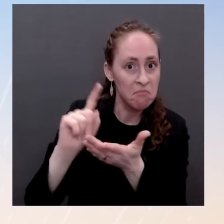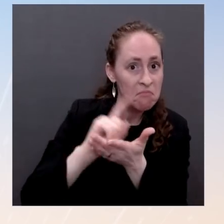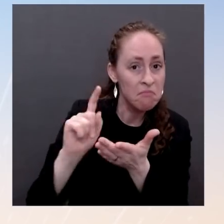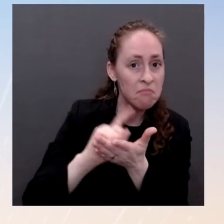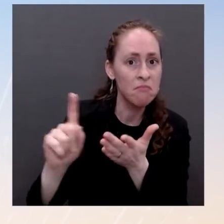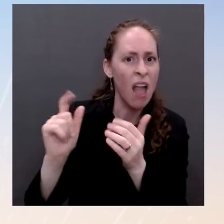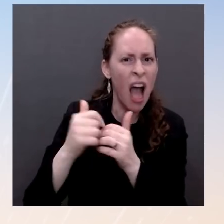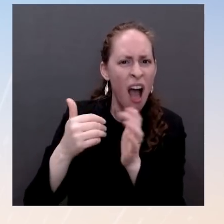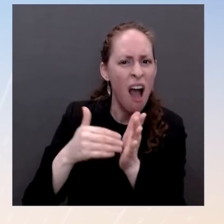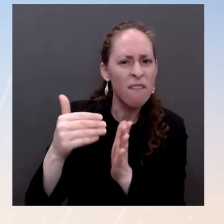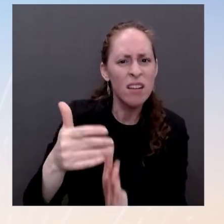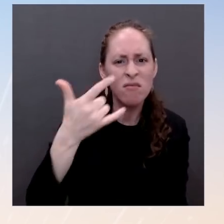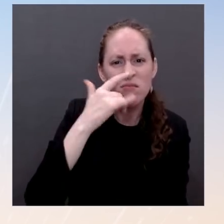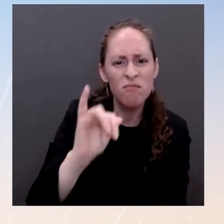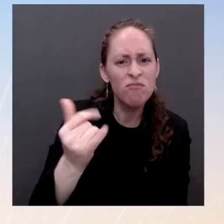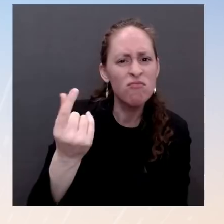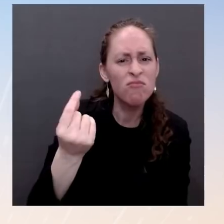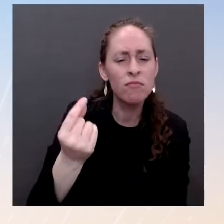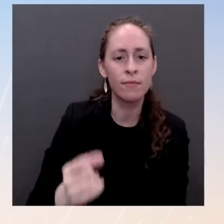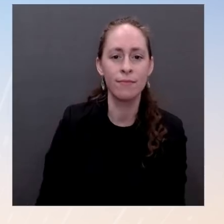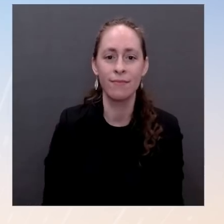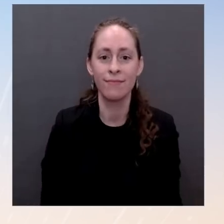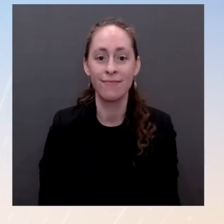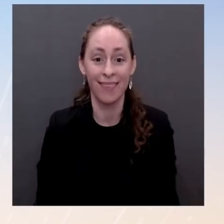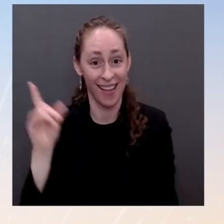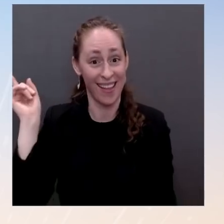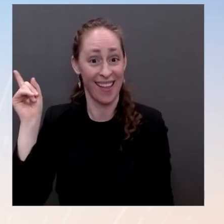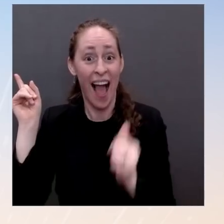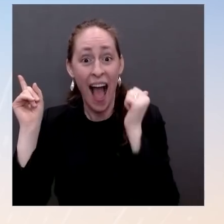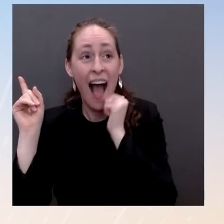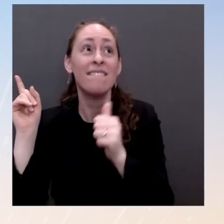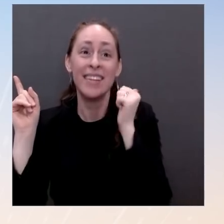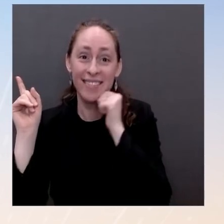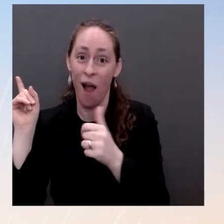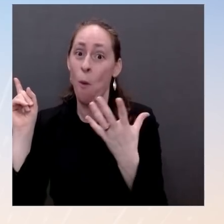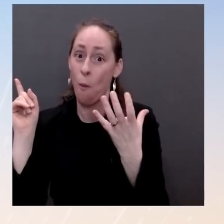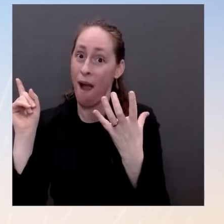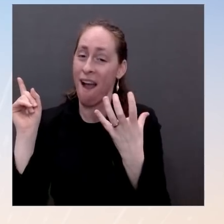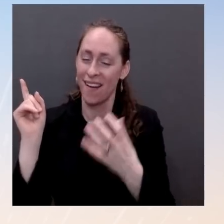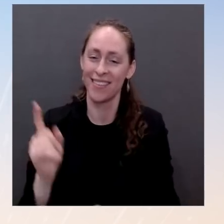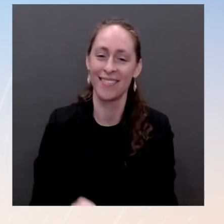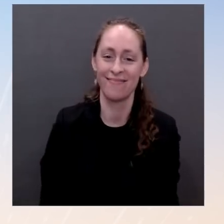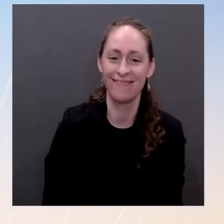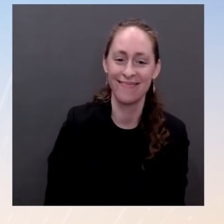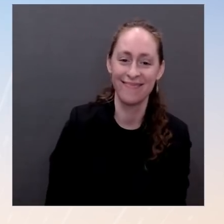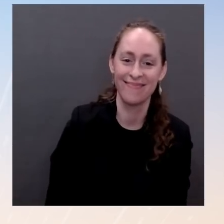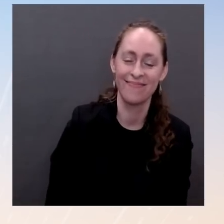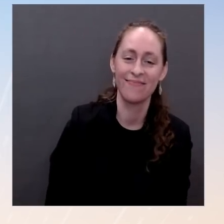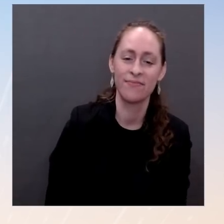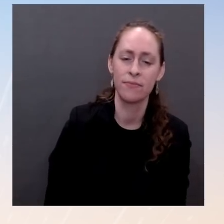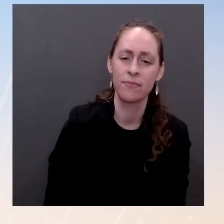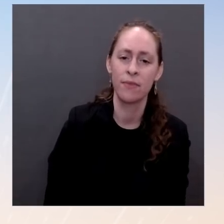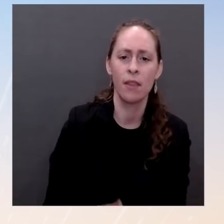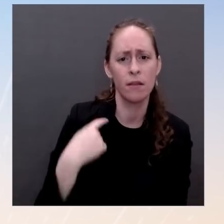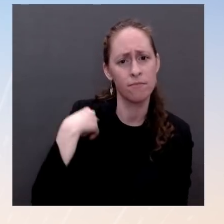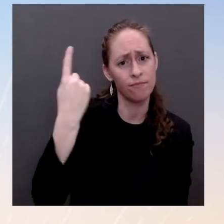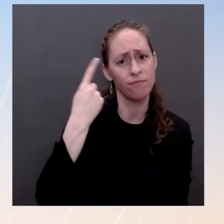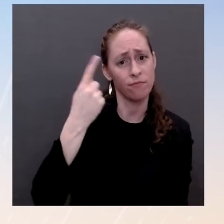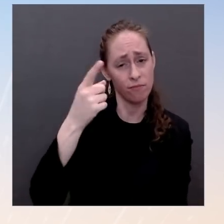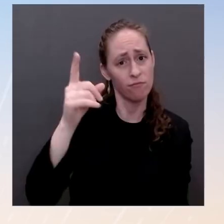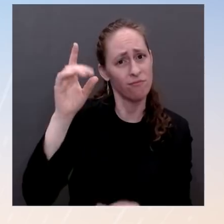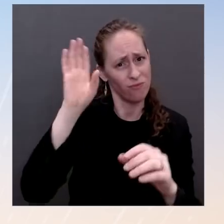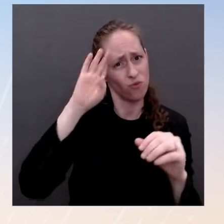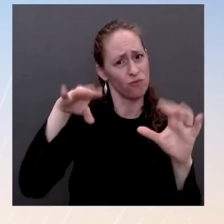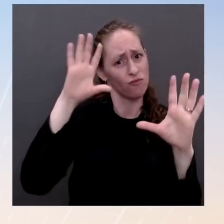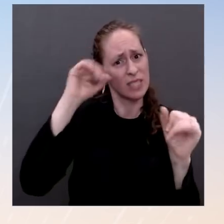But when he says that, what is your anticipation? Is he looking to travel 2-3 days a week? And when would you expect that to ramp up?